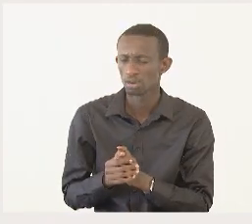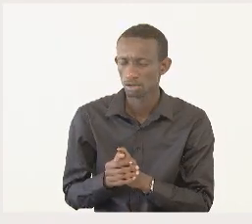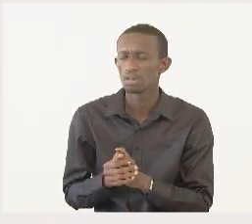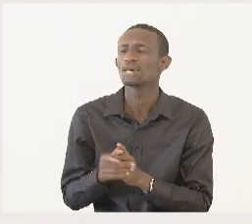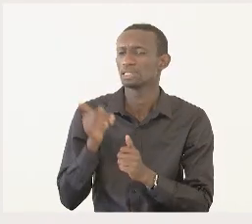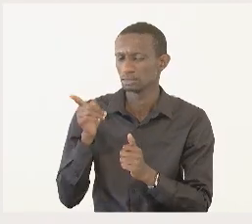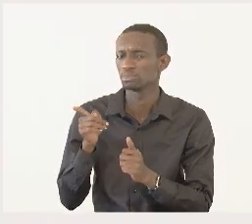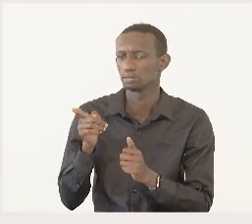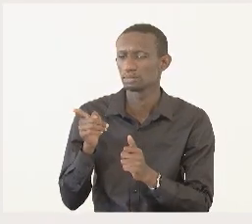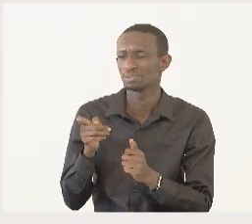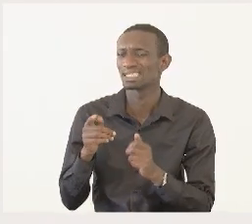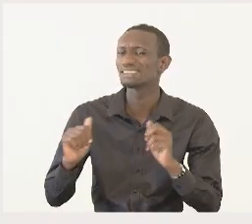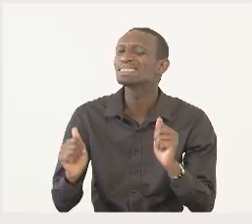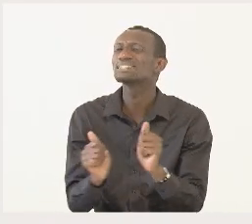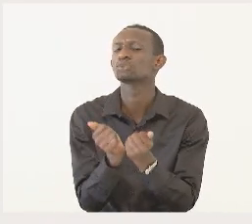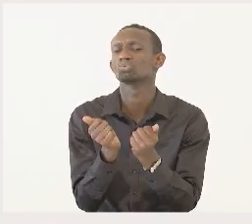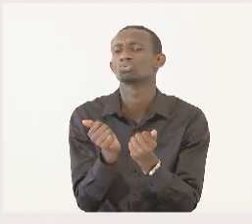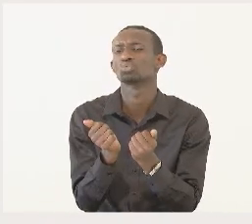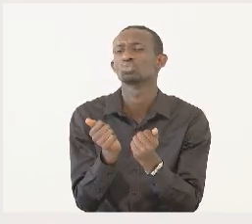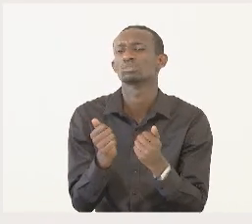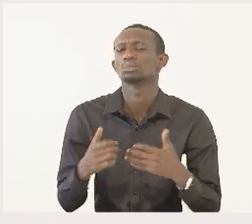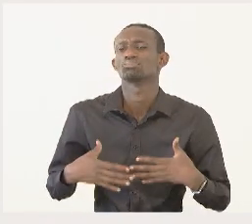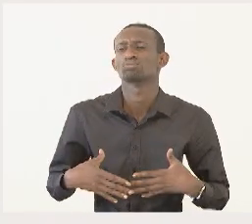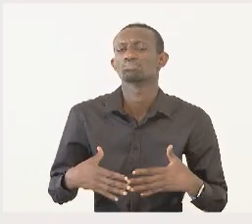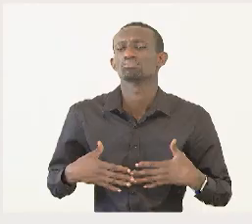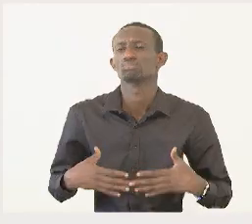They will affect their running